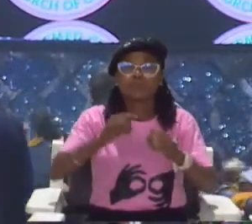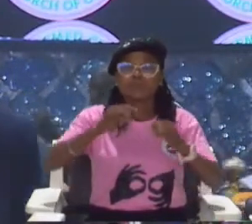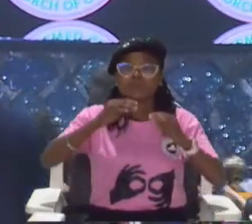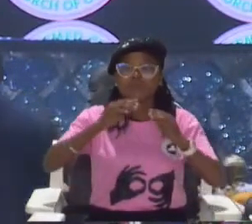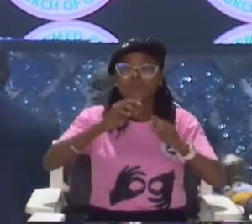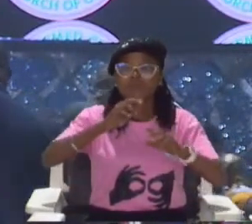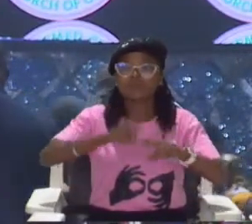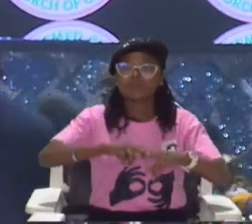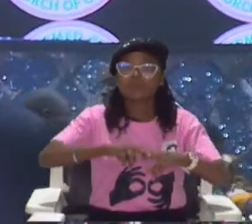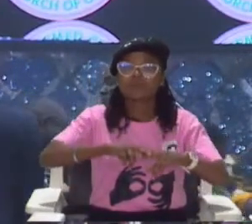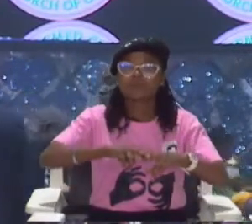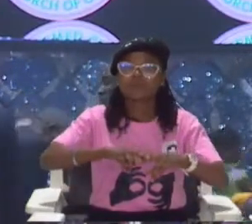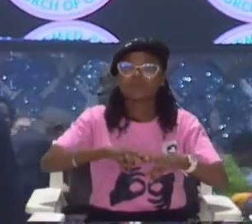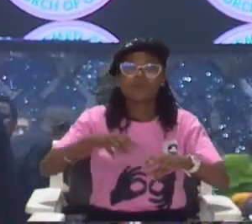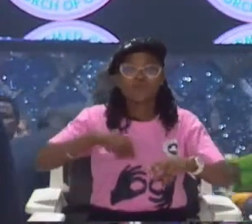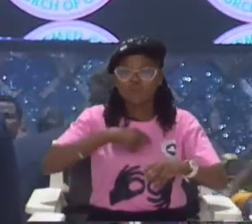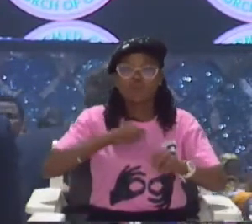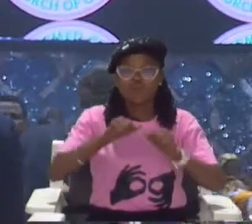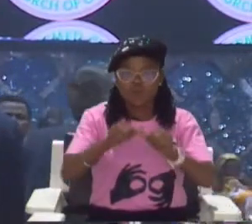proceed.